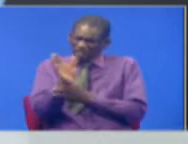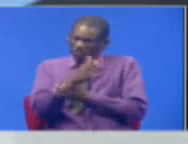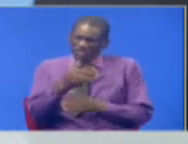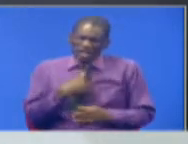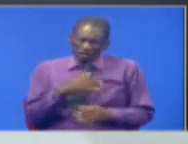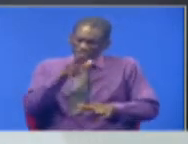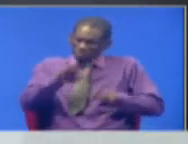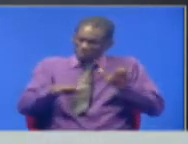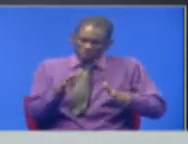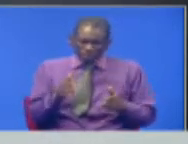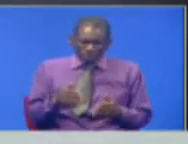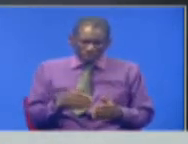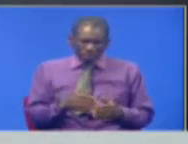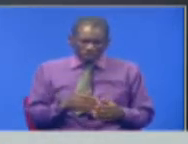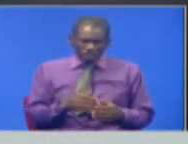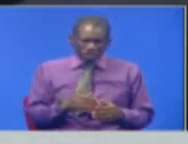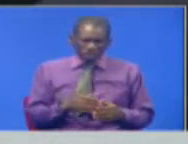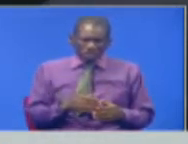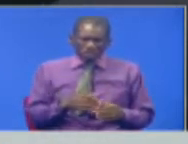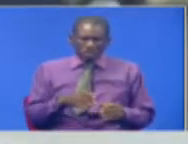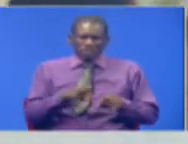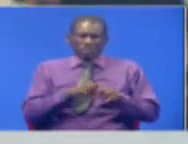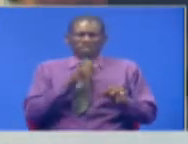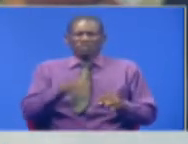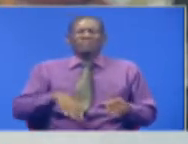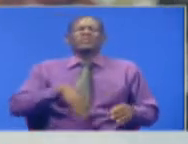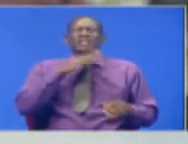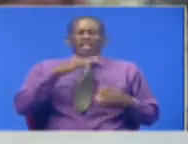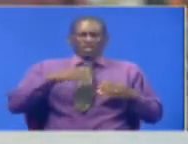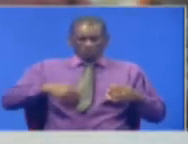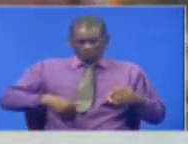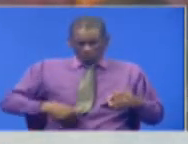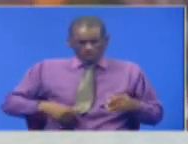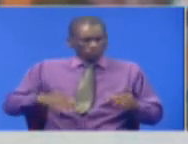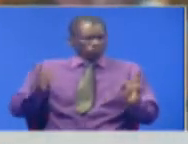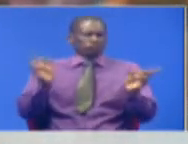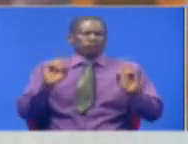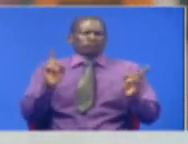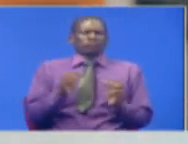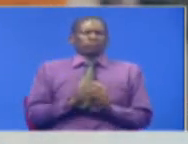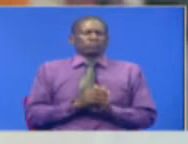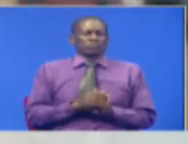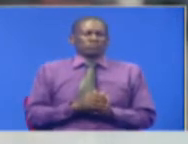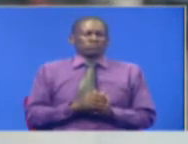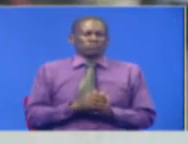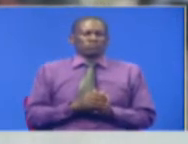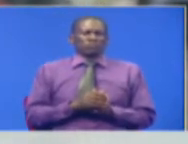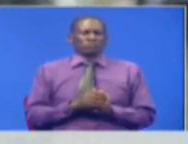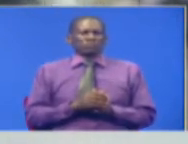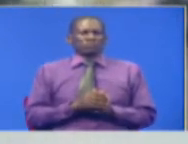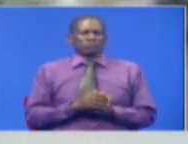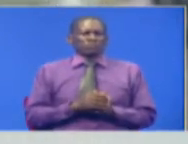Basi eleza sisi. Hata kama tusi nakupanga na njaa, hata suji mwingine.